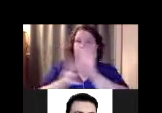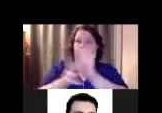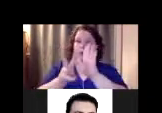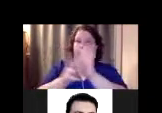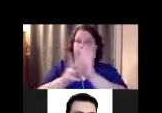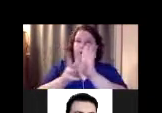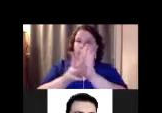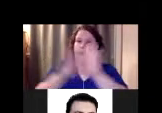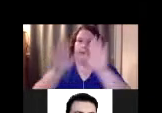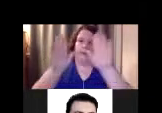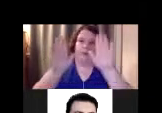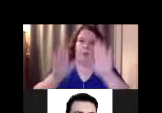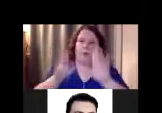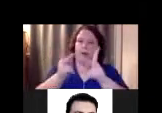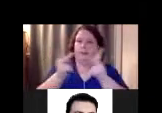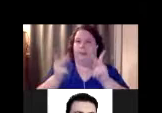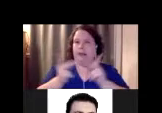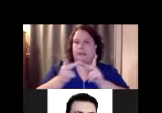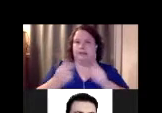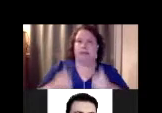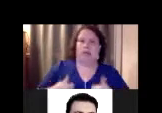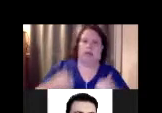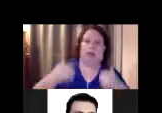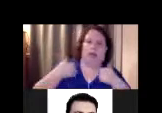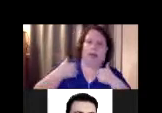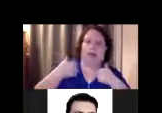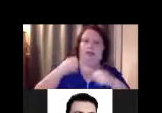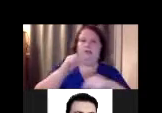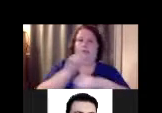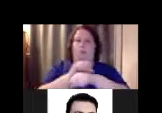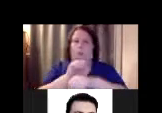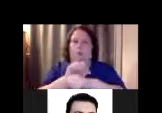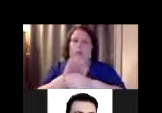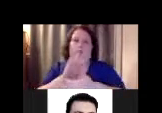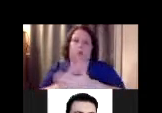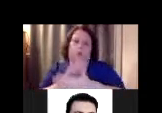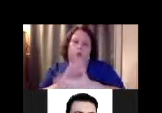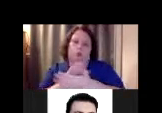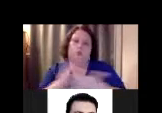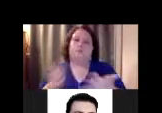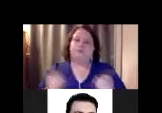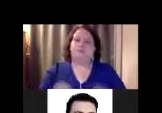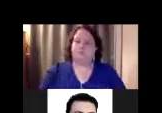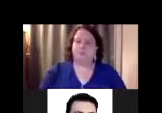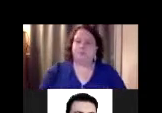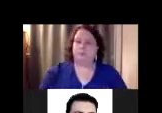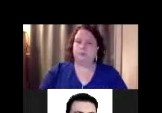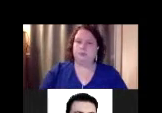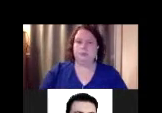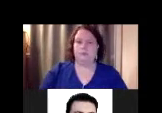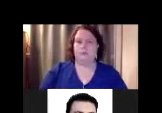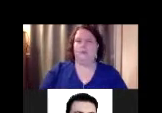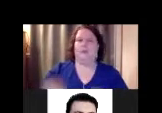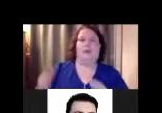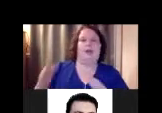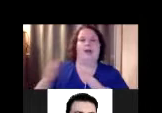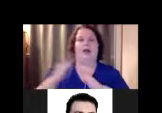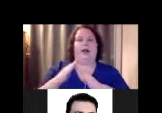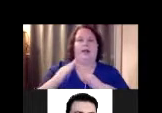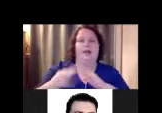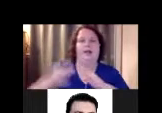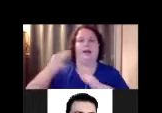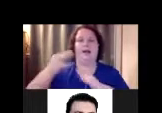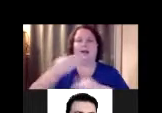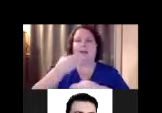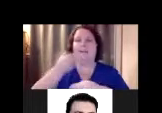heart of Texas. And really focused on, using the hot term for the night, the highest and best use of funds, students,